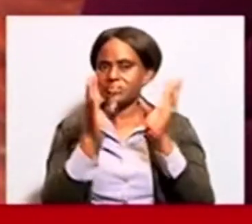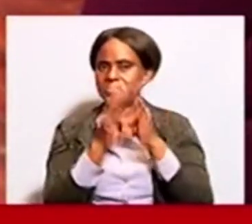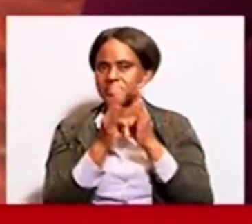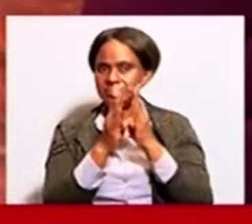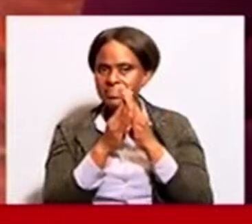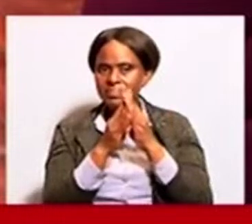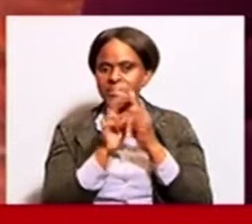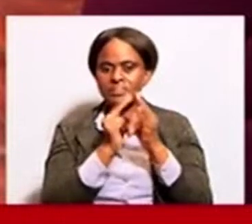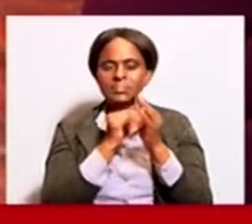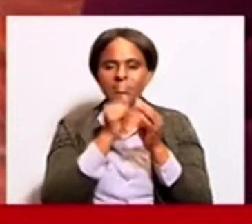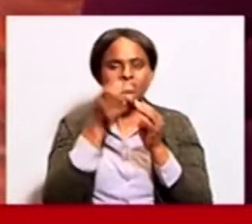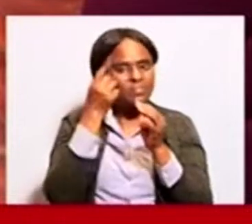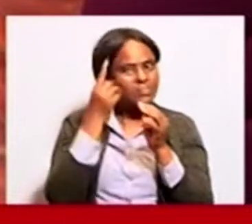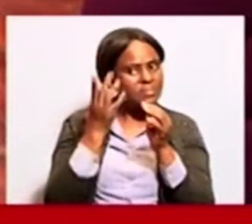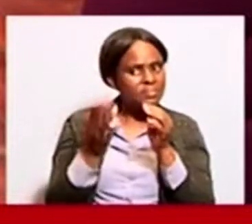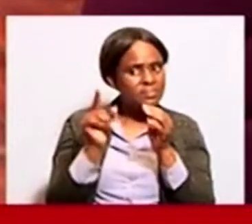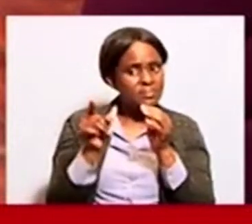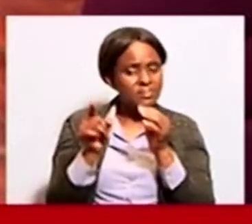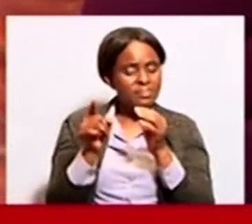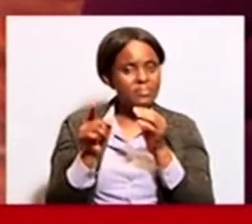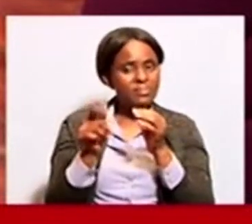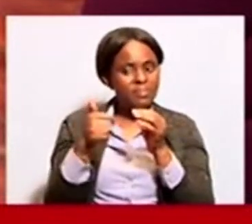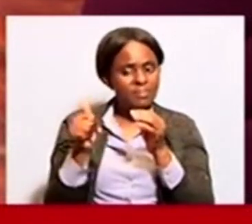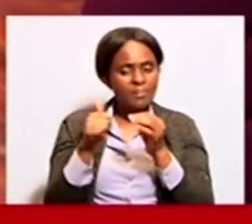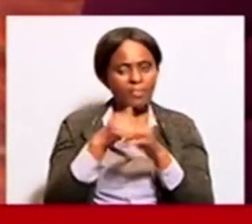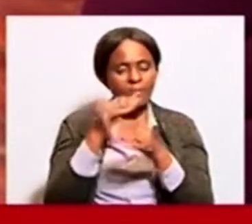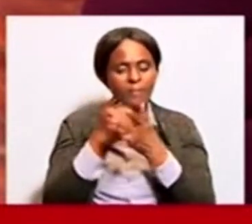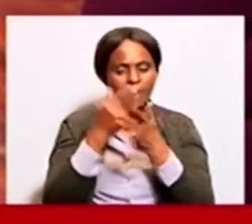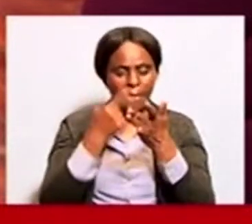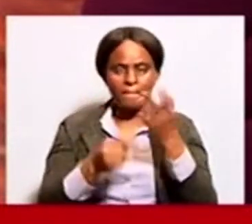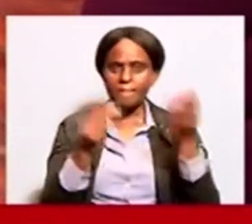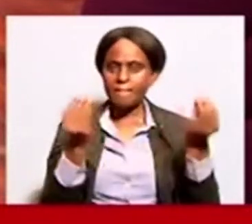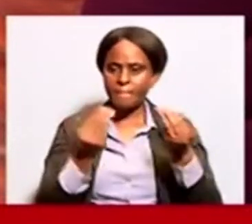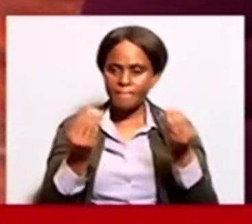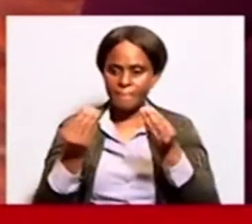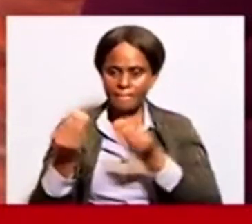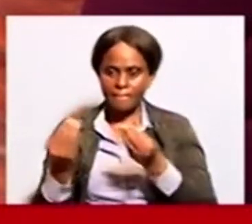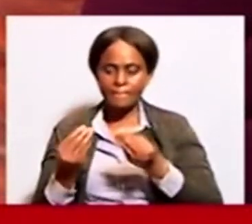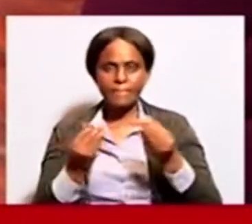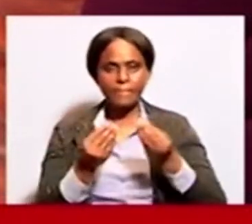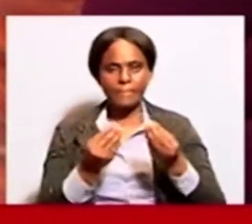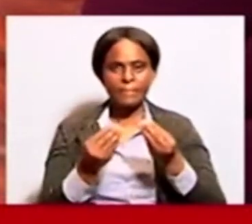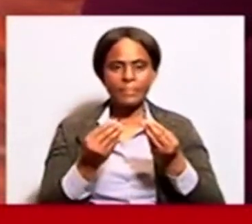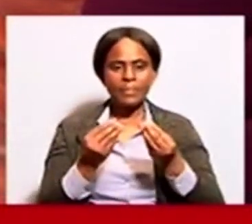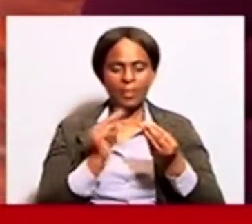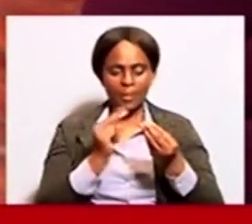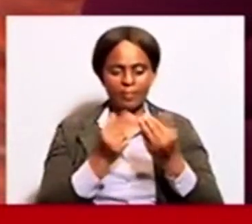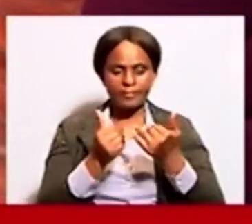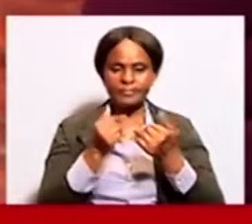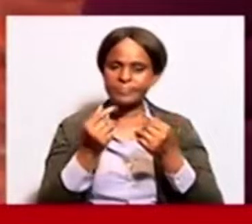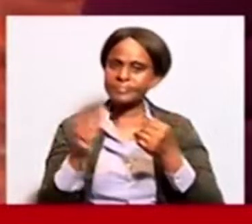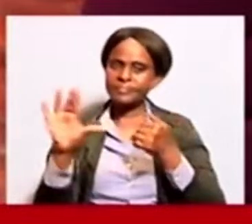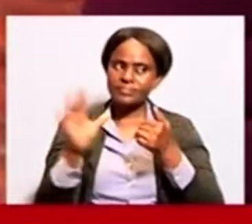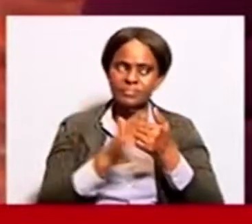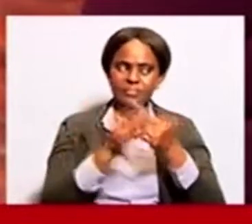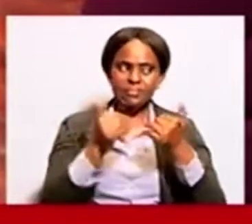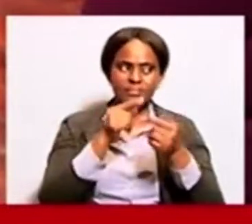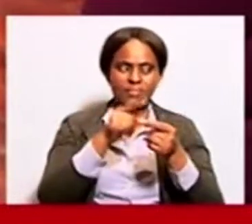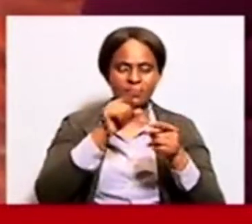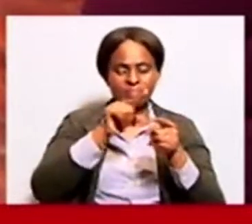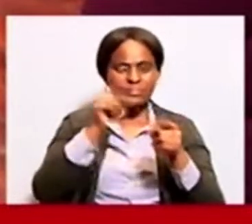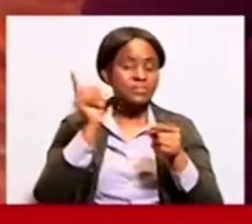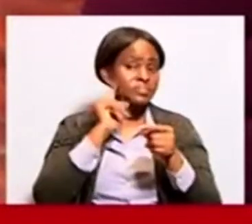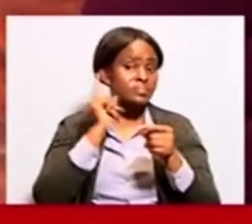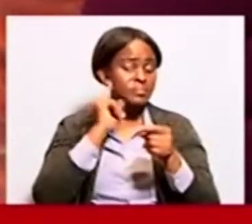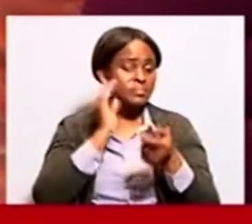We did not understand that actually they were staggered. So we came to learn of